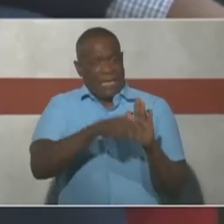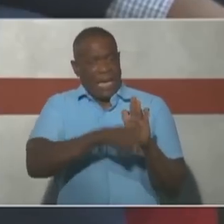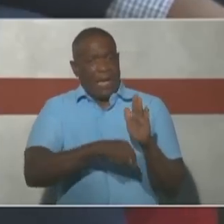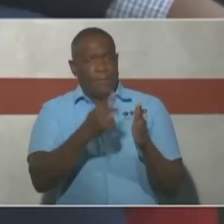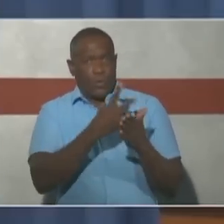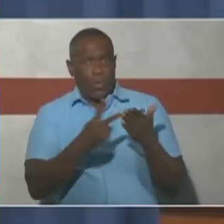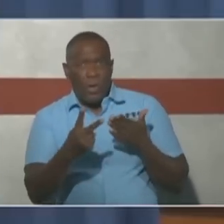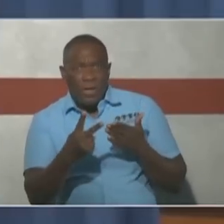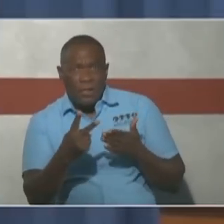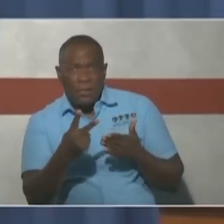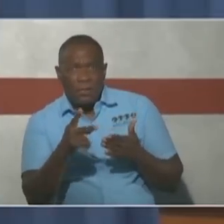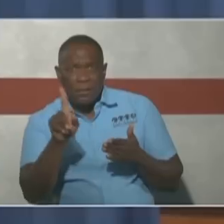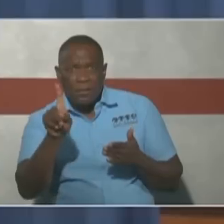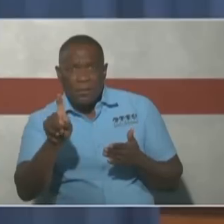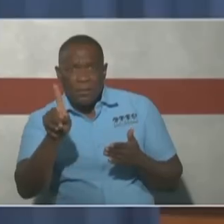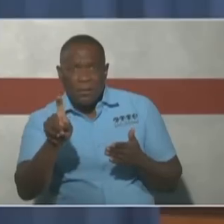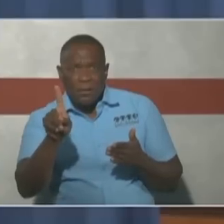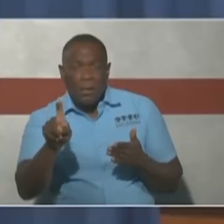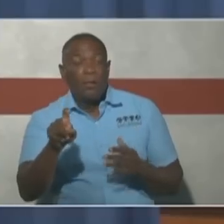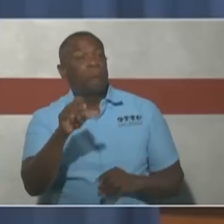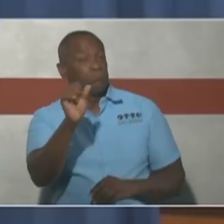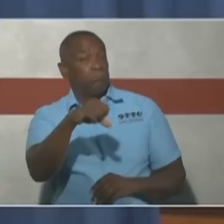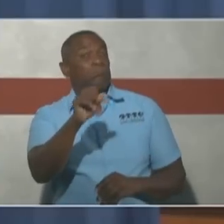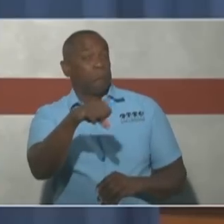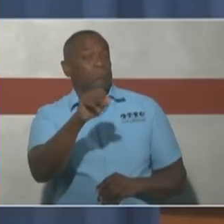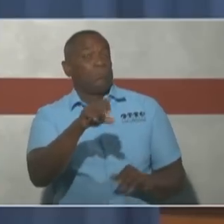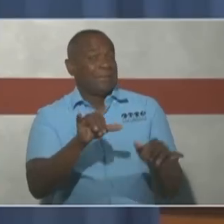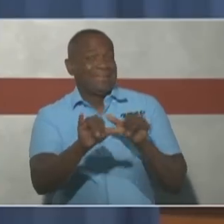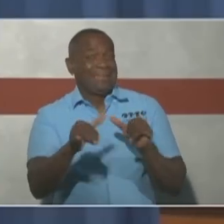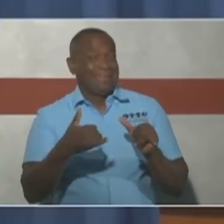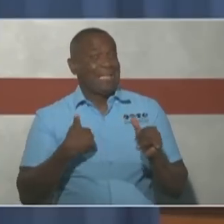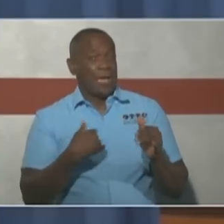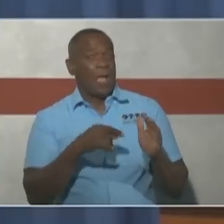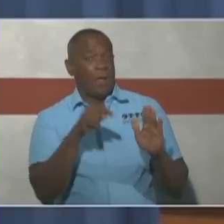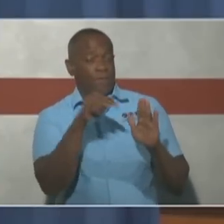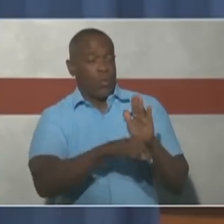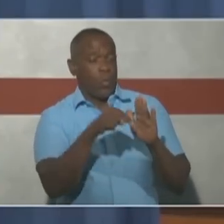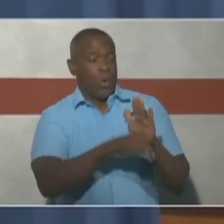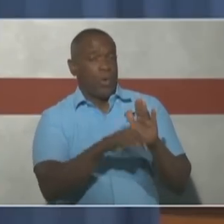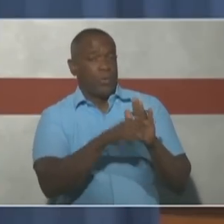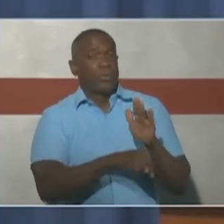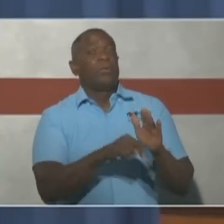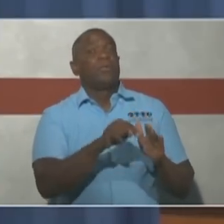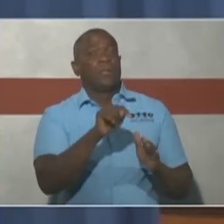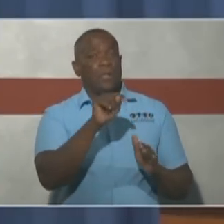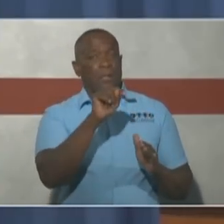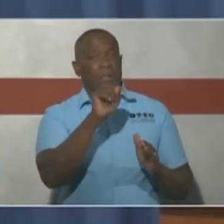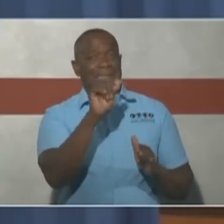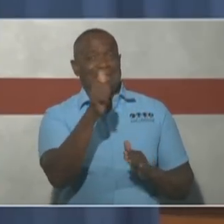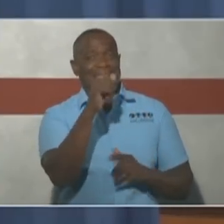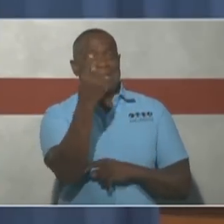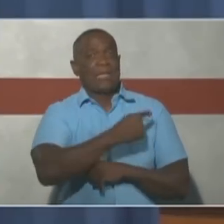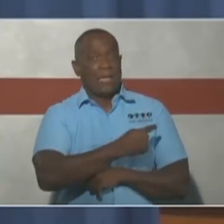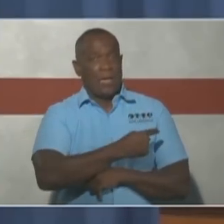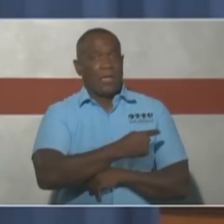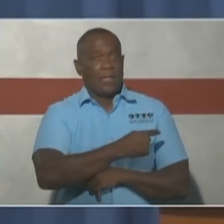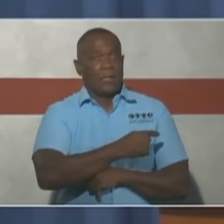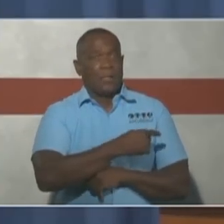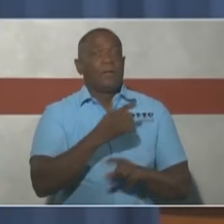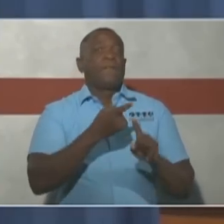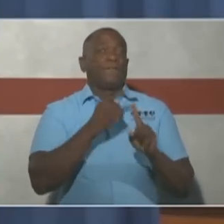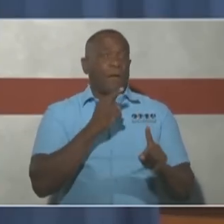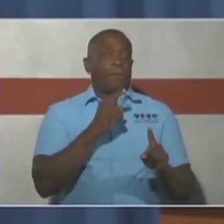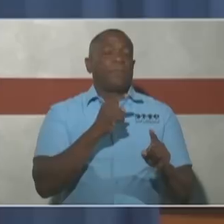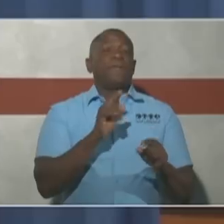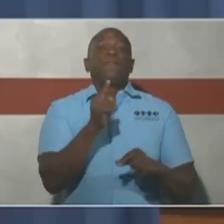yet. My next question is, considering the projections that that were shared with us, if